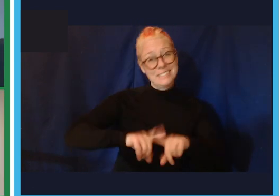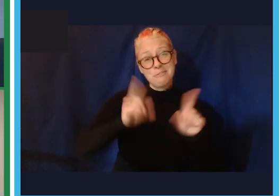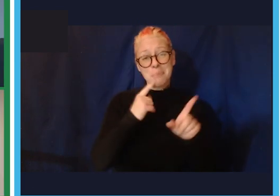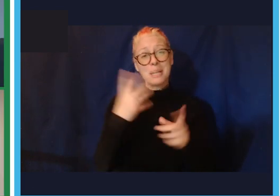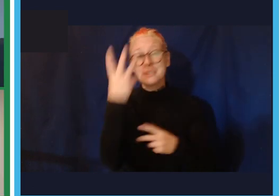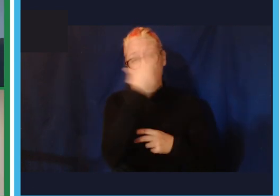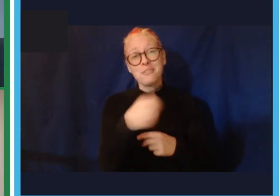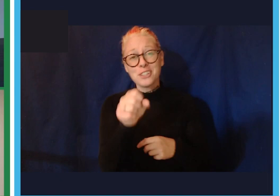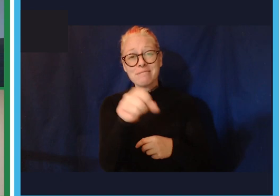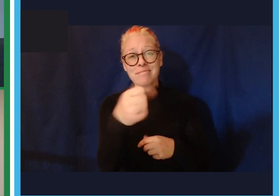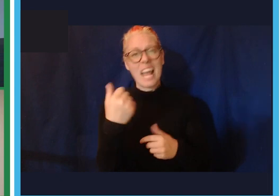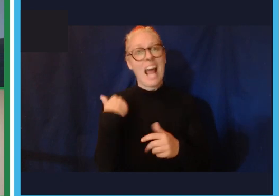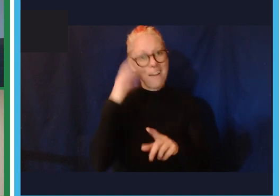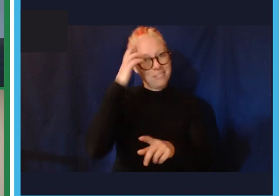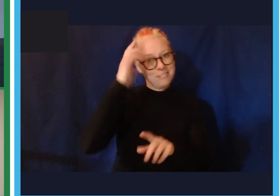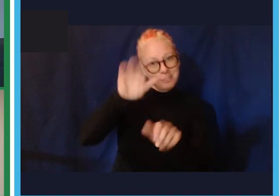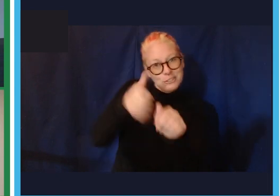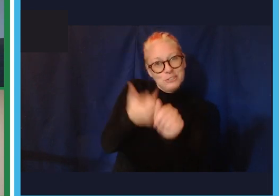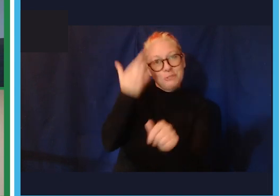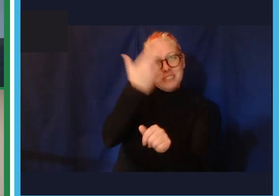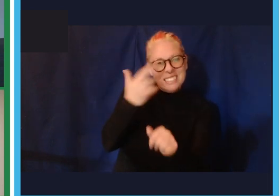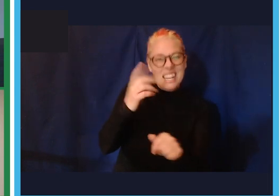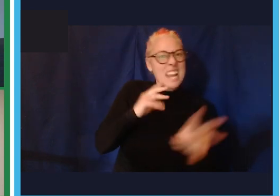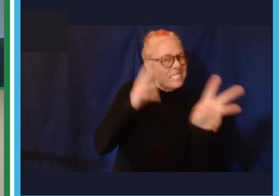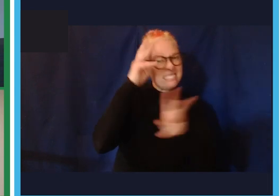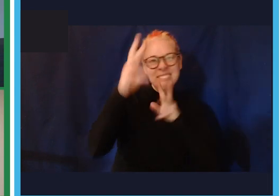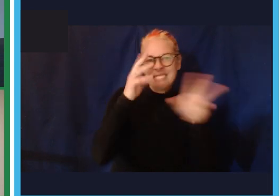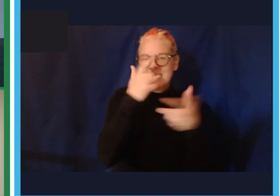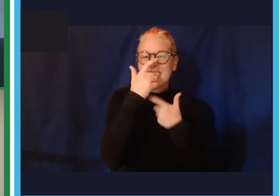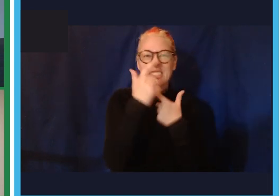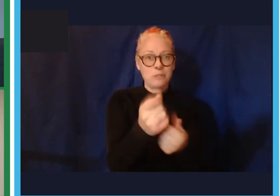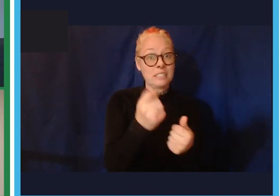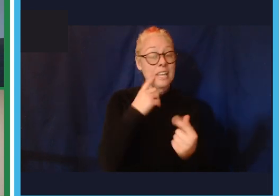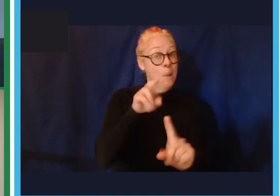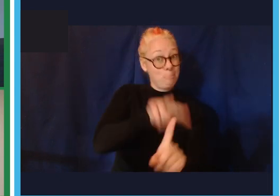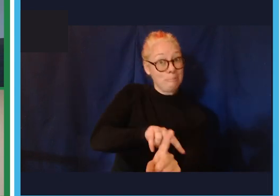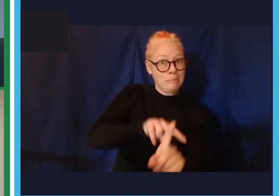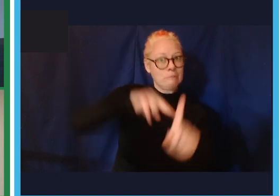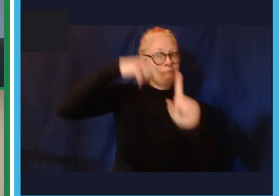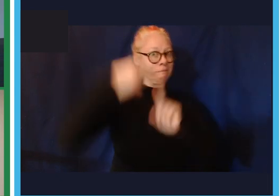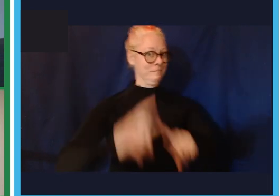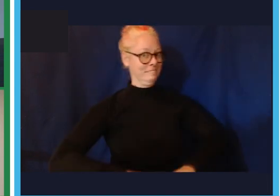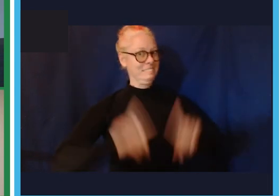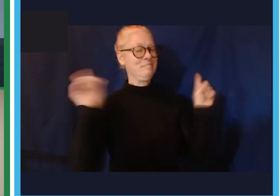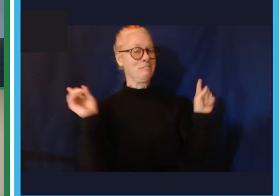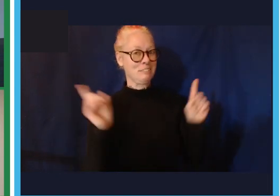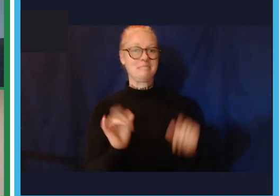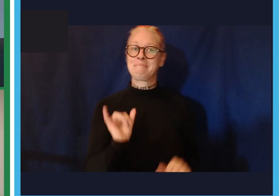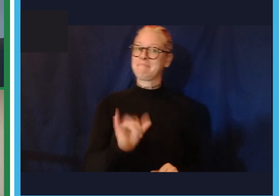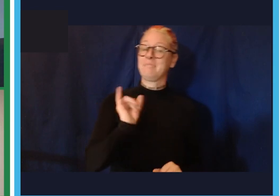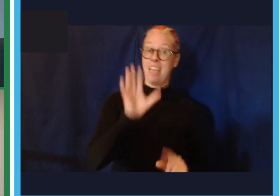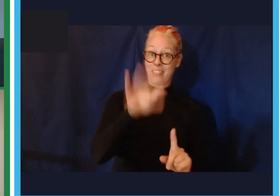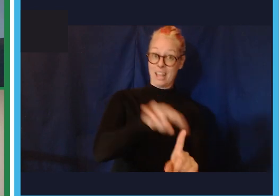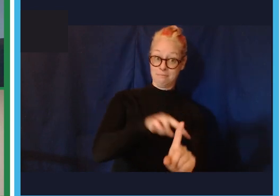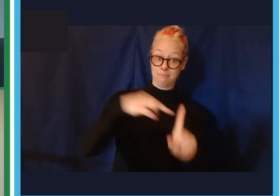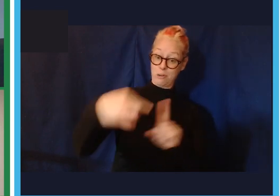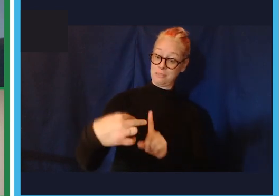necessary often, and something that you know people should include within their staffs or whatnot.